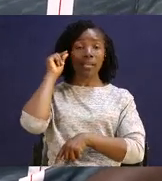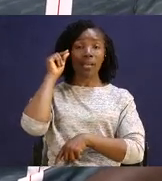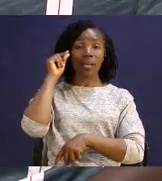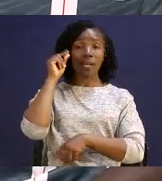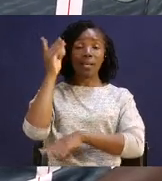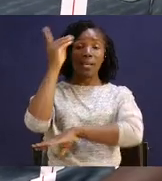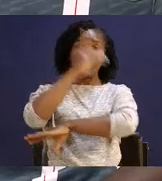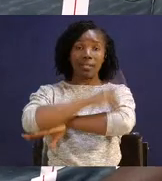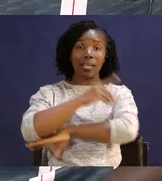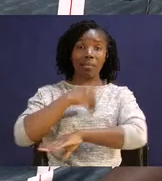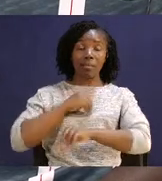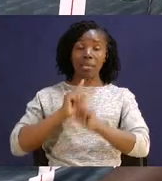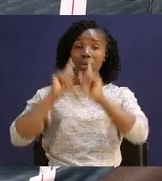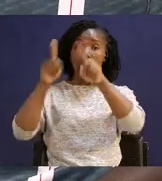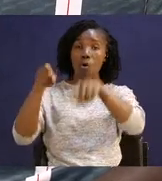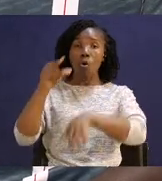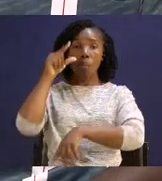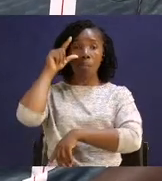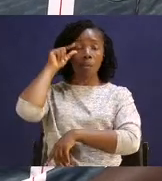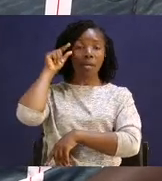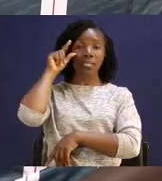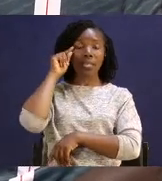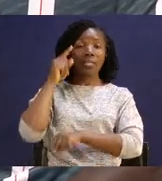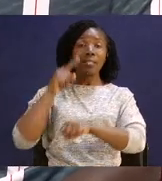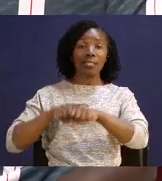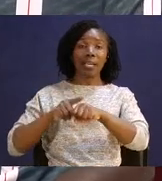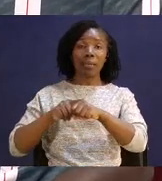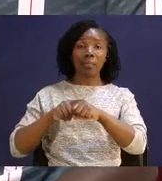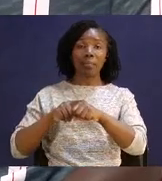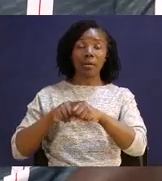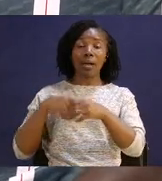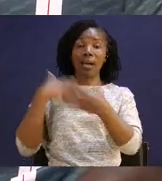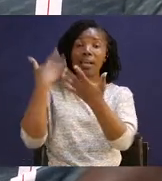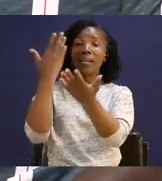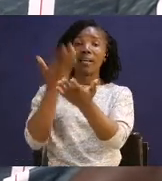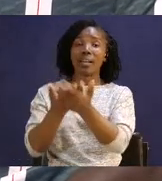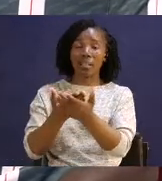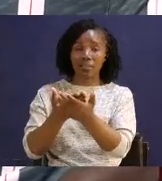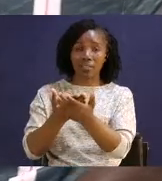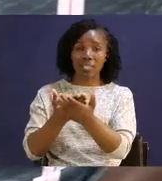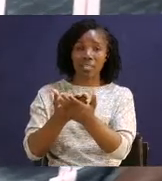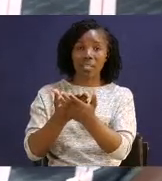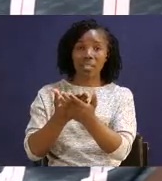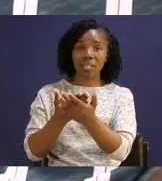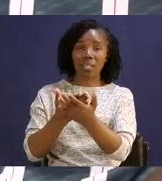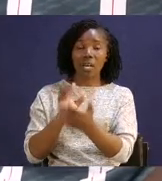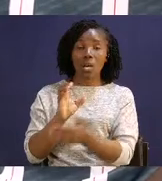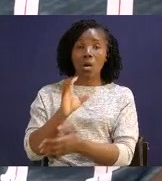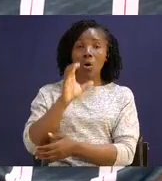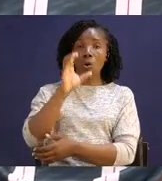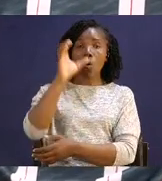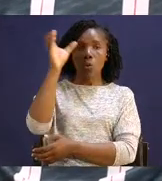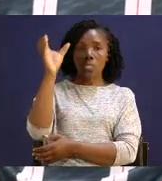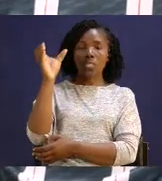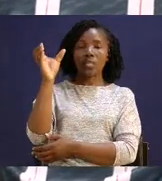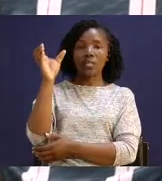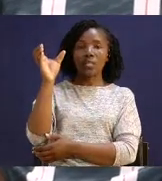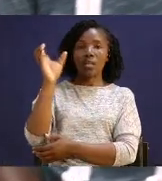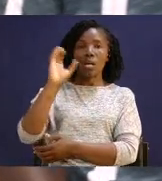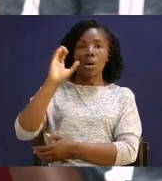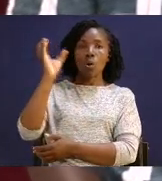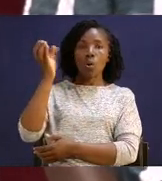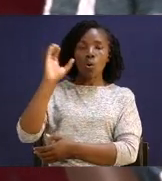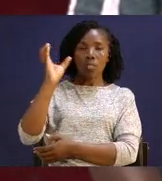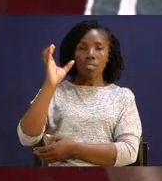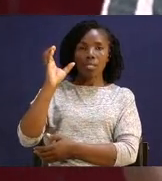Mombasa, if you have never been to Mombasa, the day I reached the coast and I went to the right on